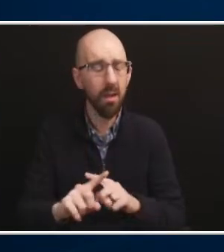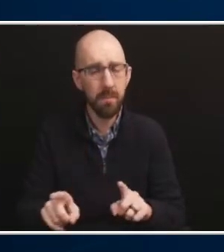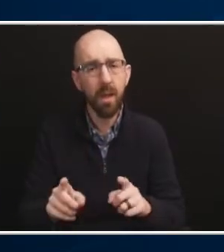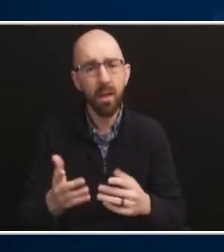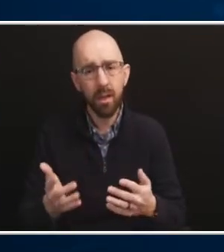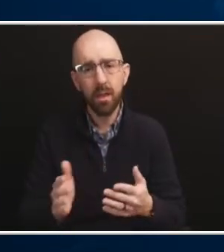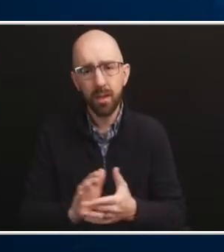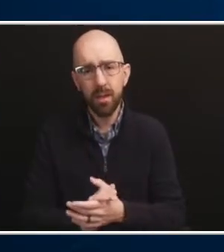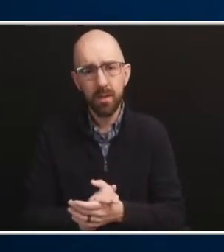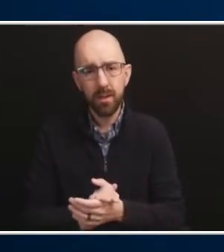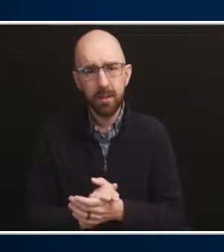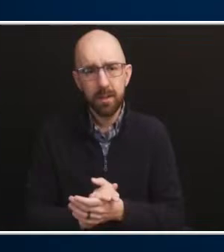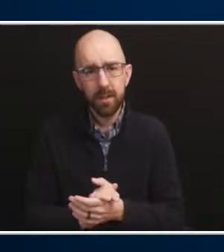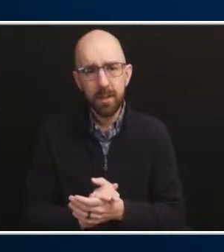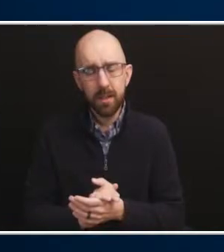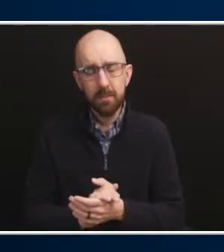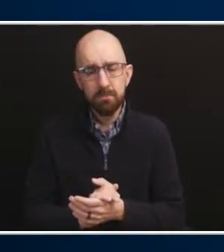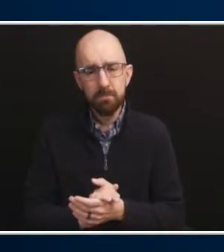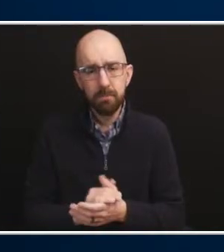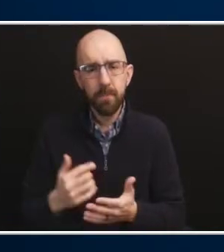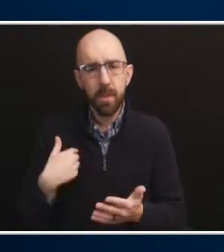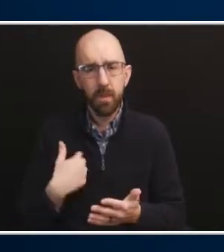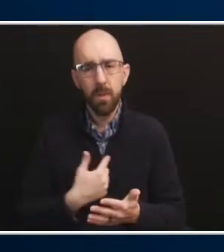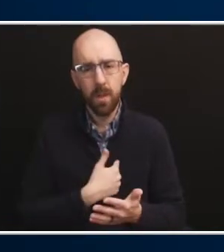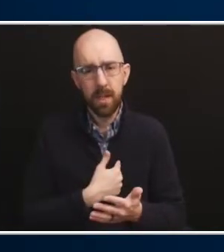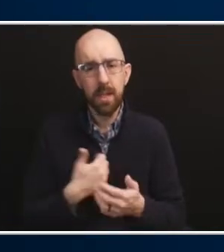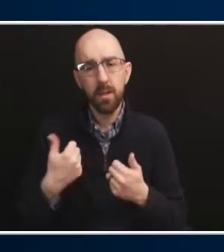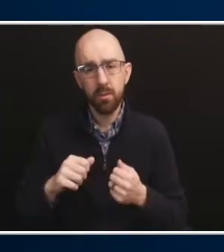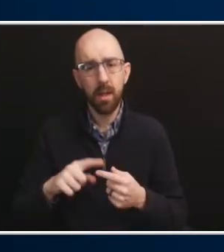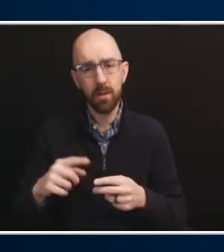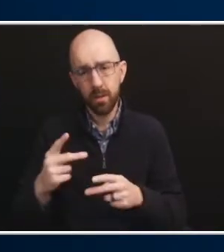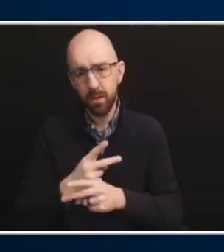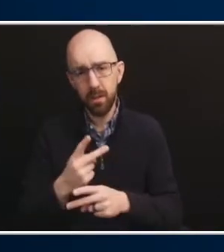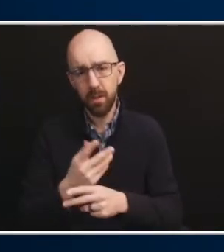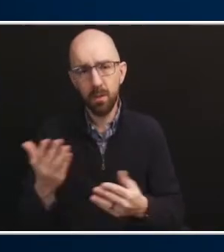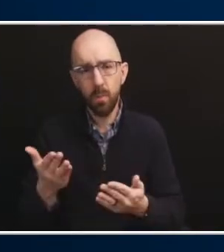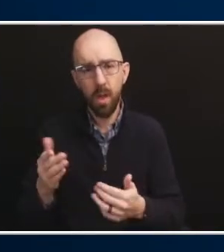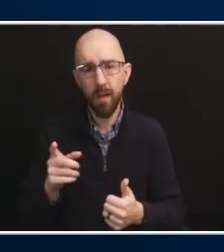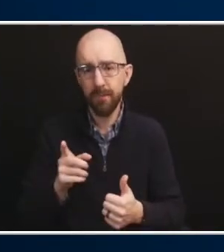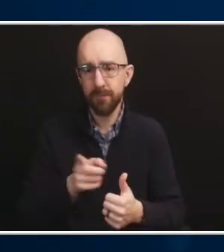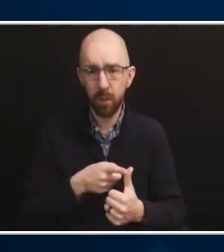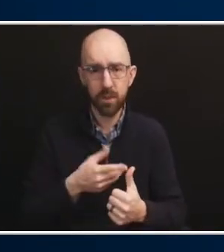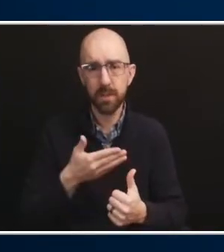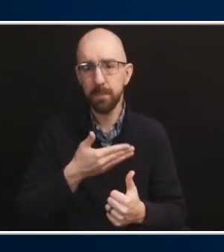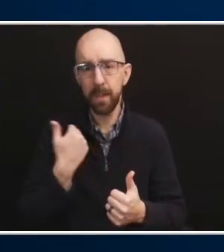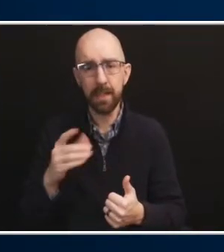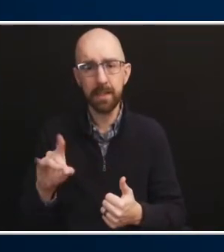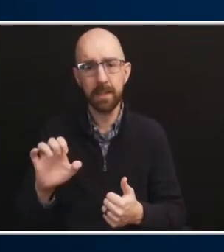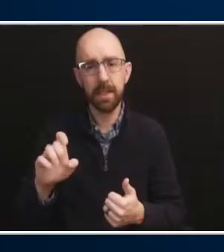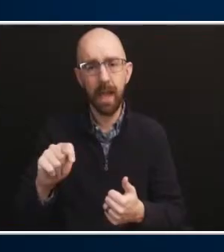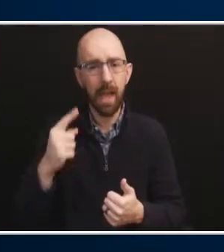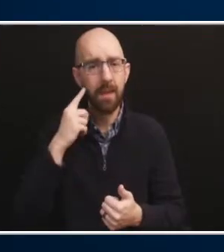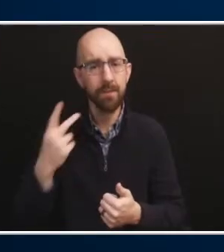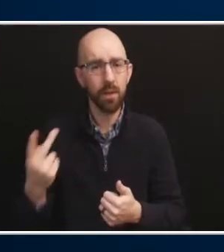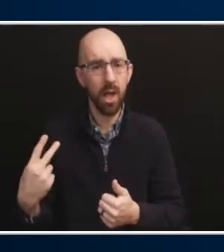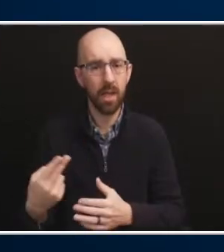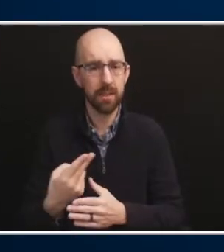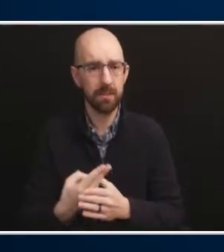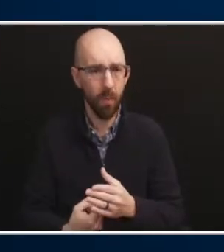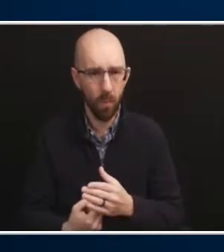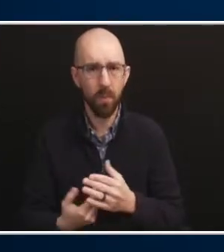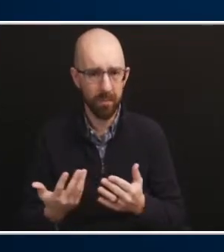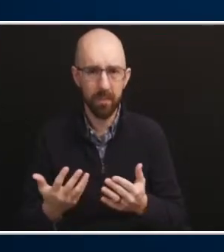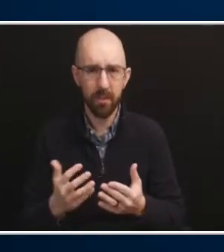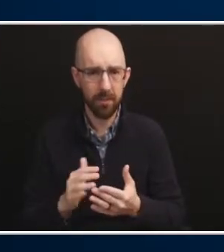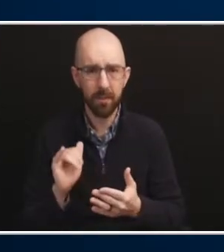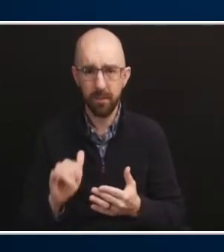sorry. We tried to figure out what the first and best diet is for both of us, and you know, that fell